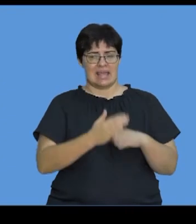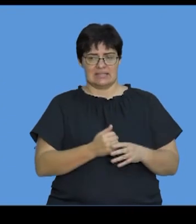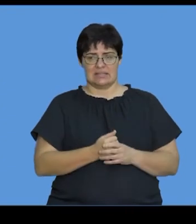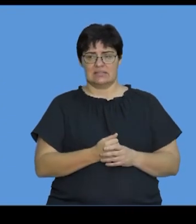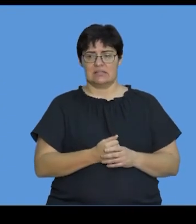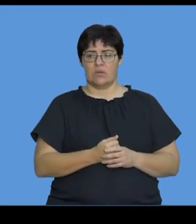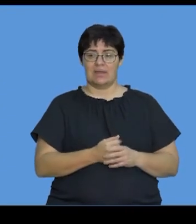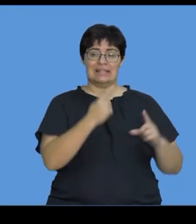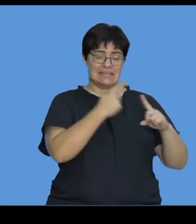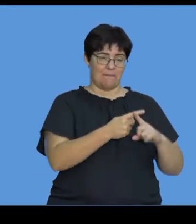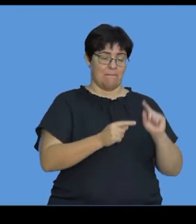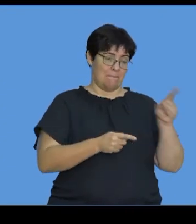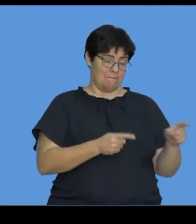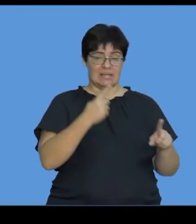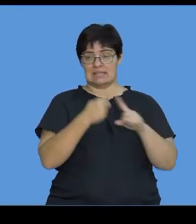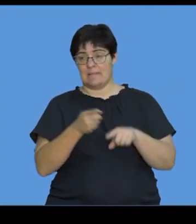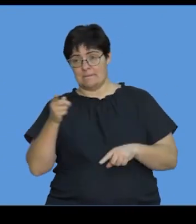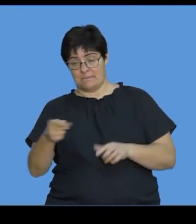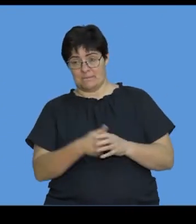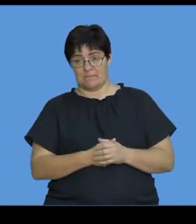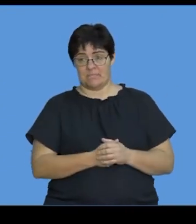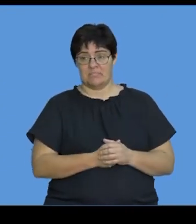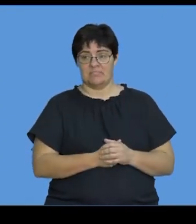So I'm going to have to times both sides.